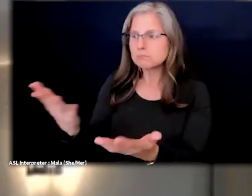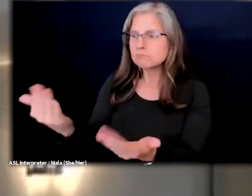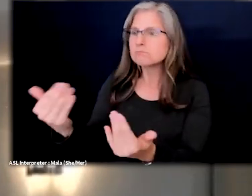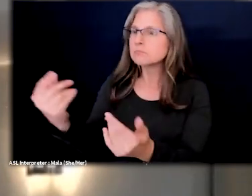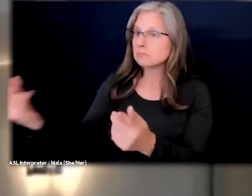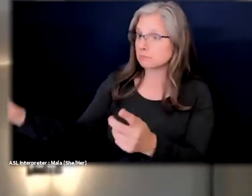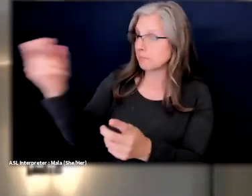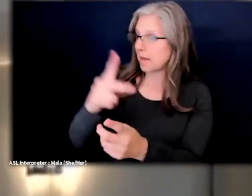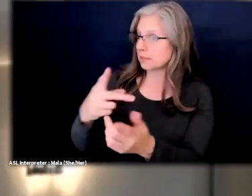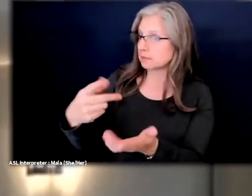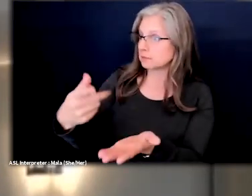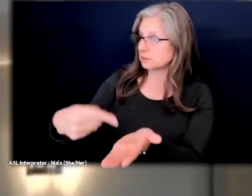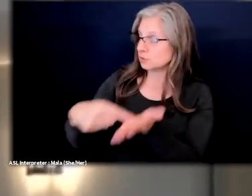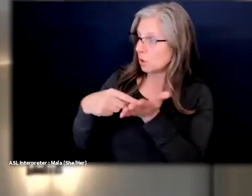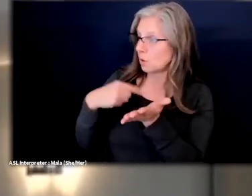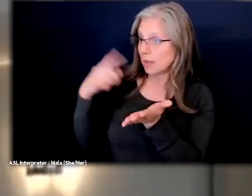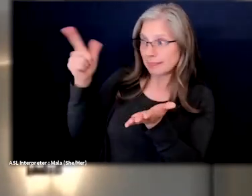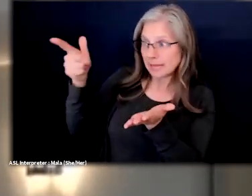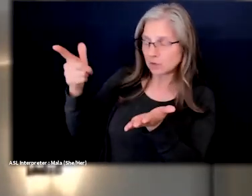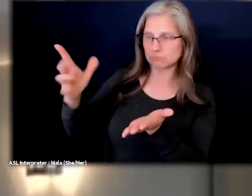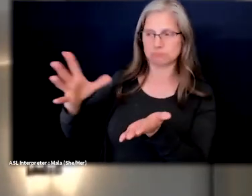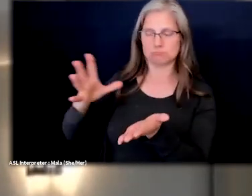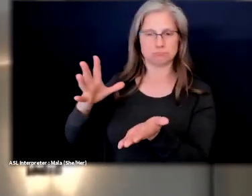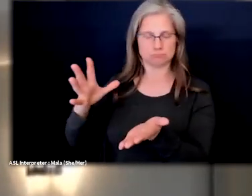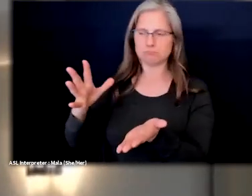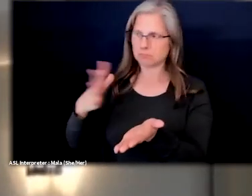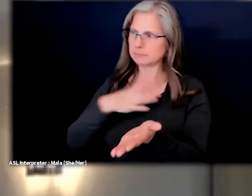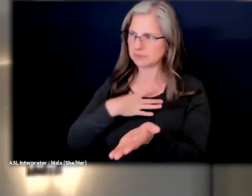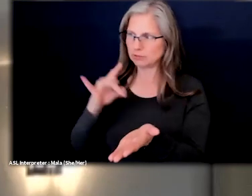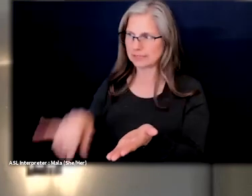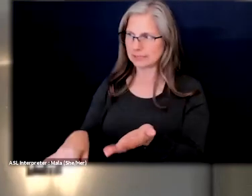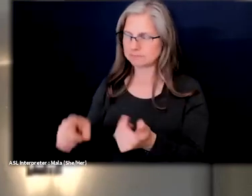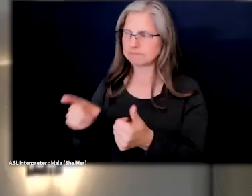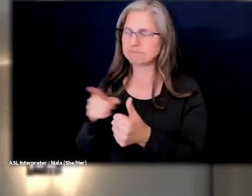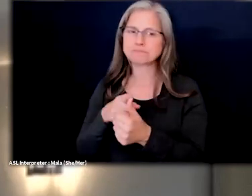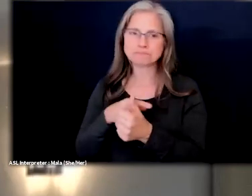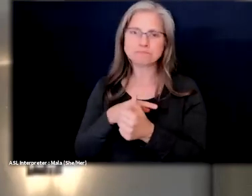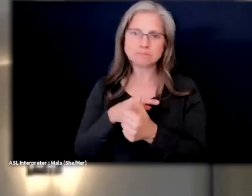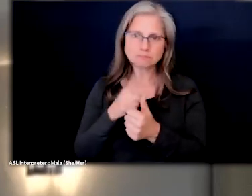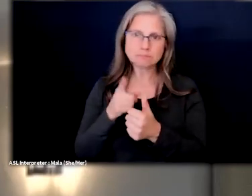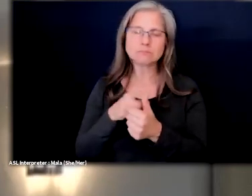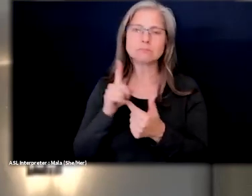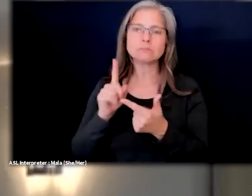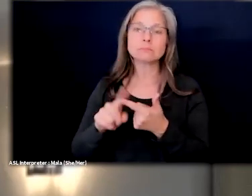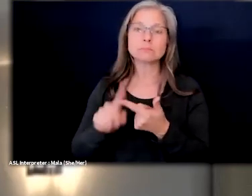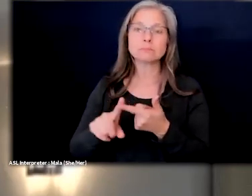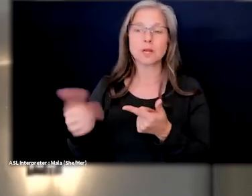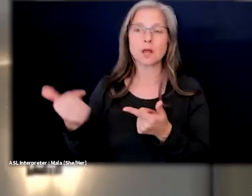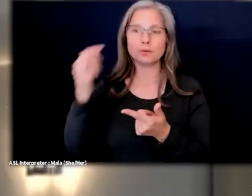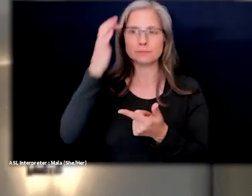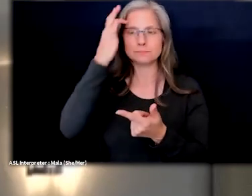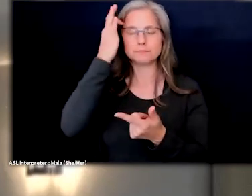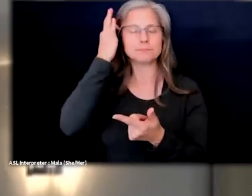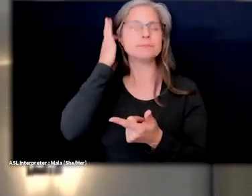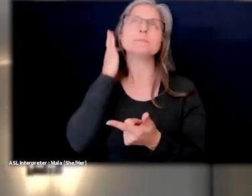that back to us later, I'm very much interested in that. So that's one thing. The other thing is,